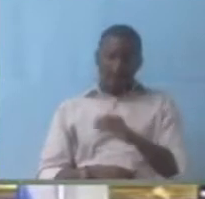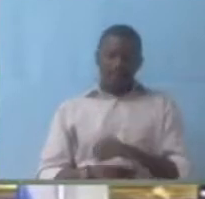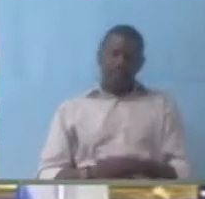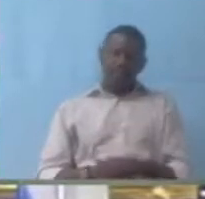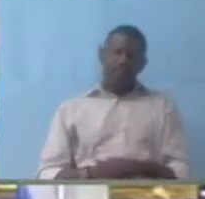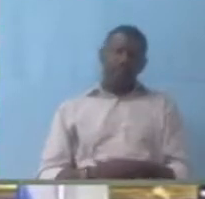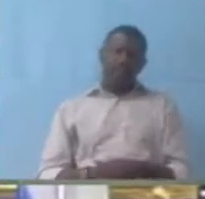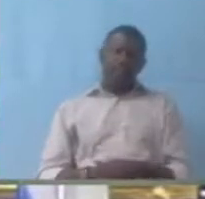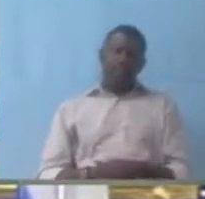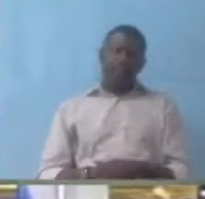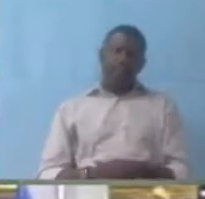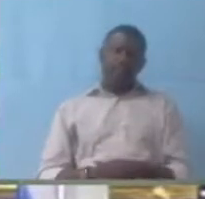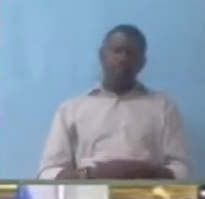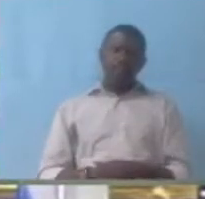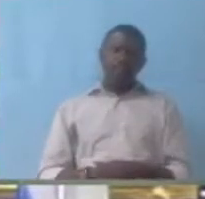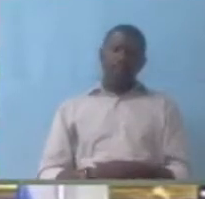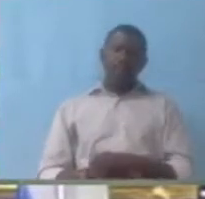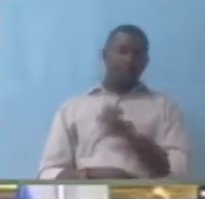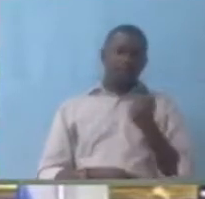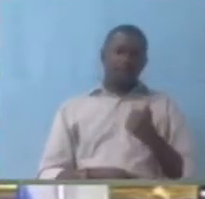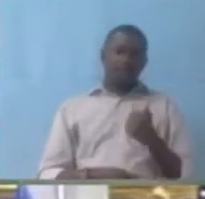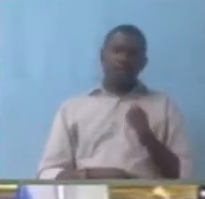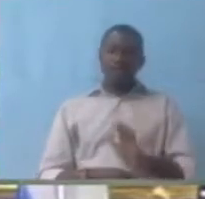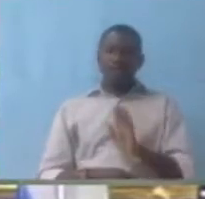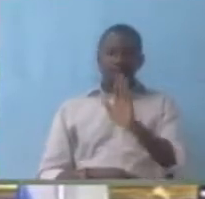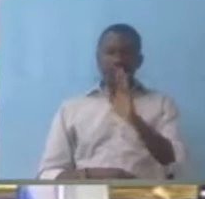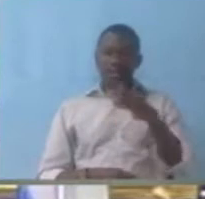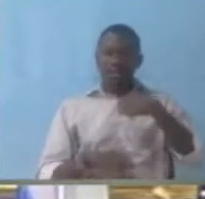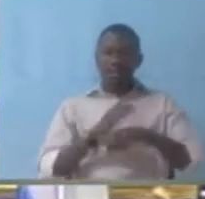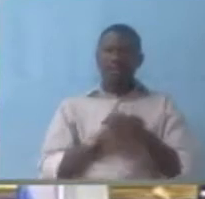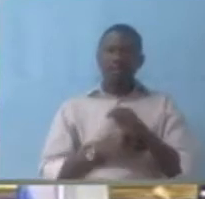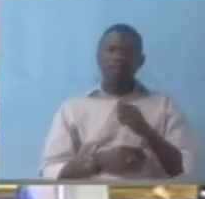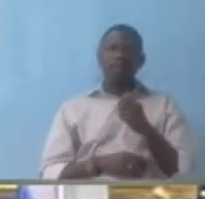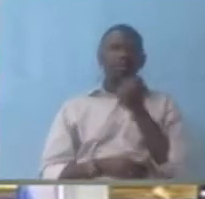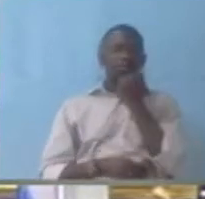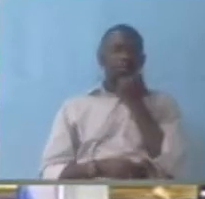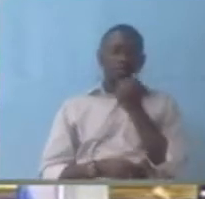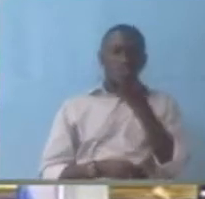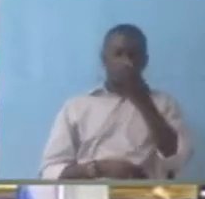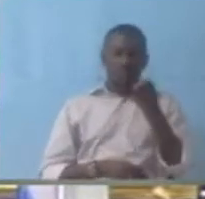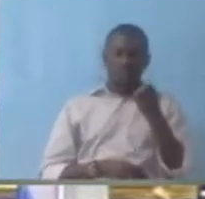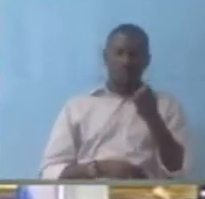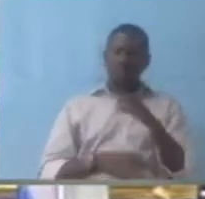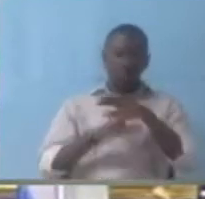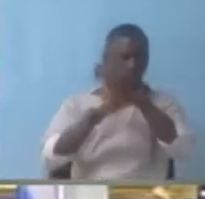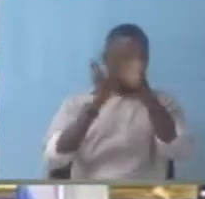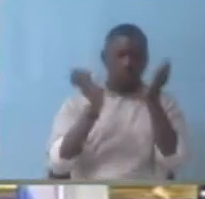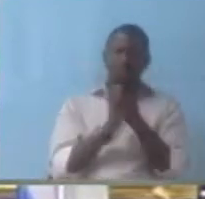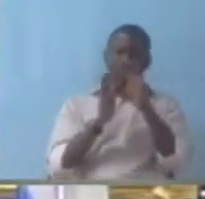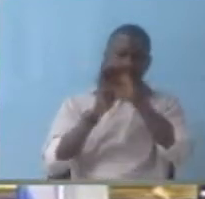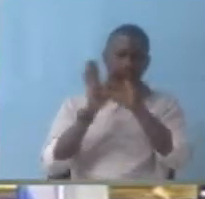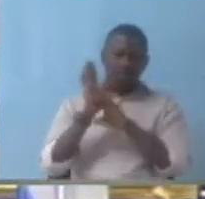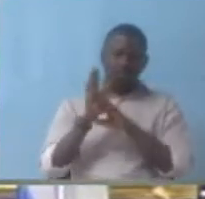mi alanko wolo tale buka tamo kodeng. And later on in decree 30, the entire constitution was suspended, including